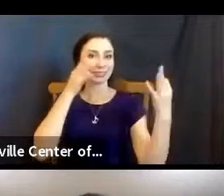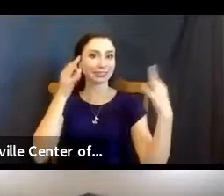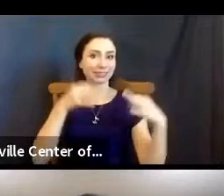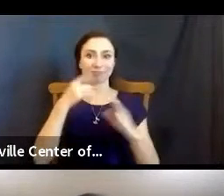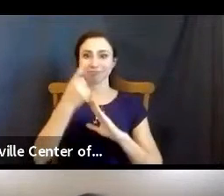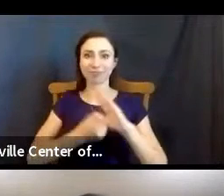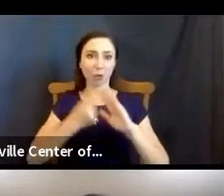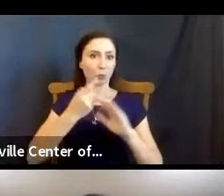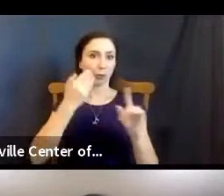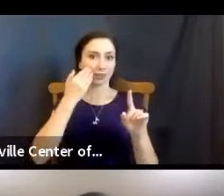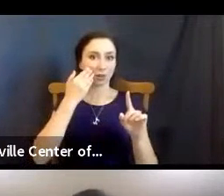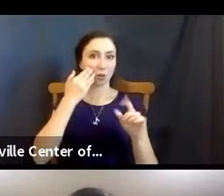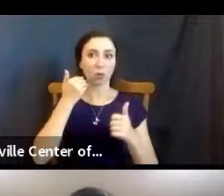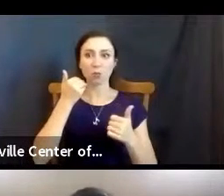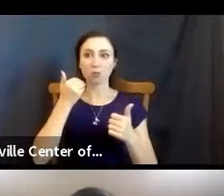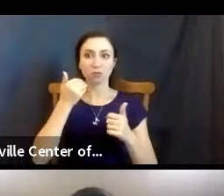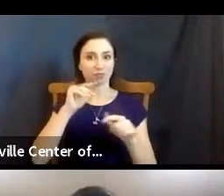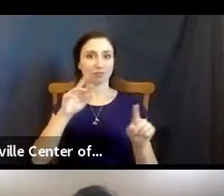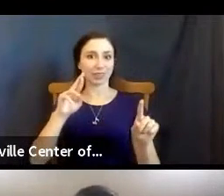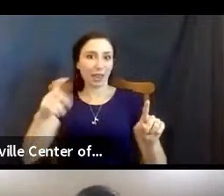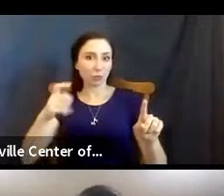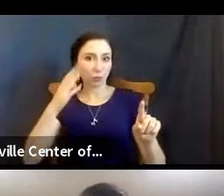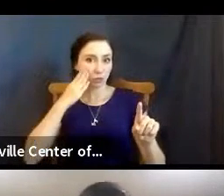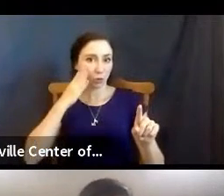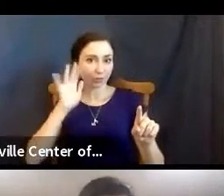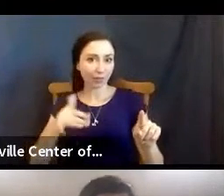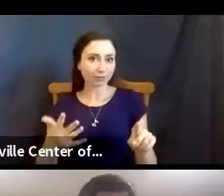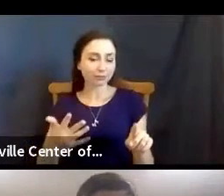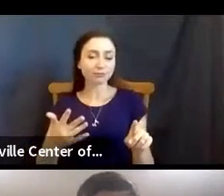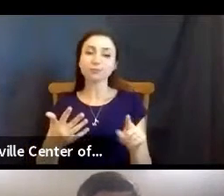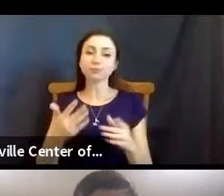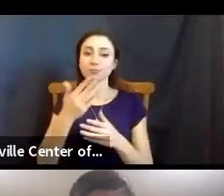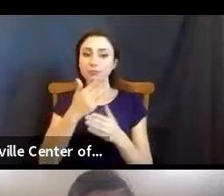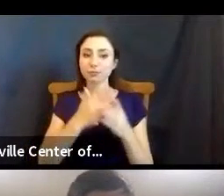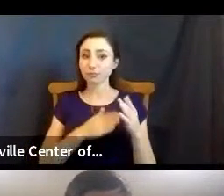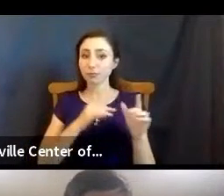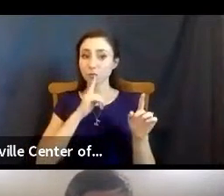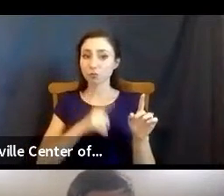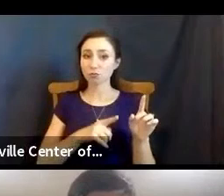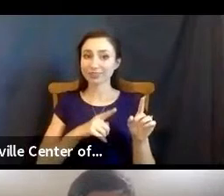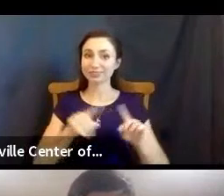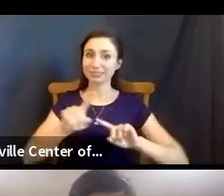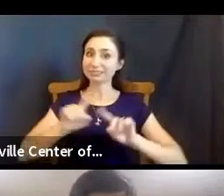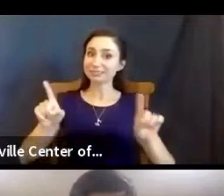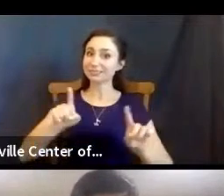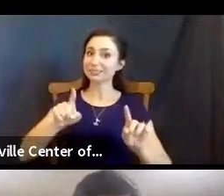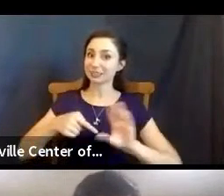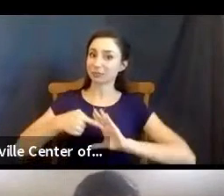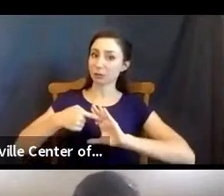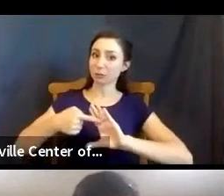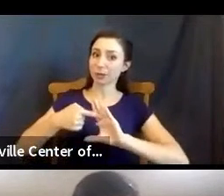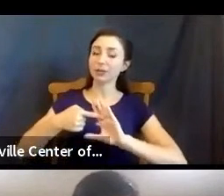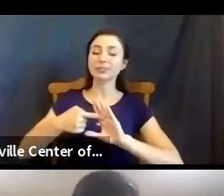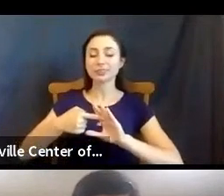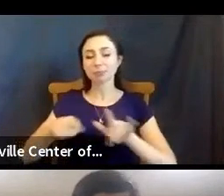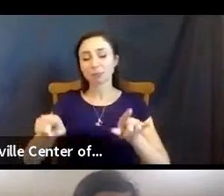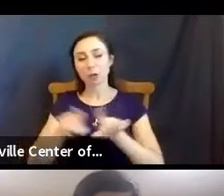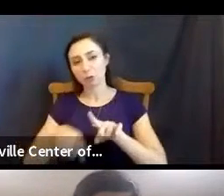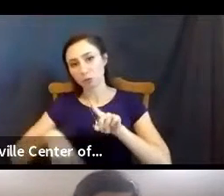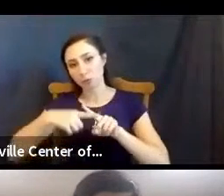hours they know the diagnosis. So part of it is a very distinctive appearance, and part of it is the positive